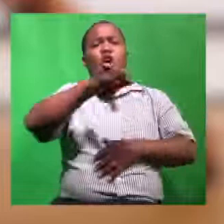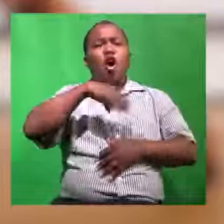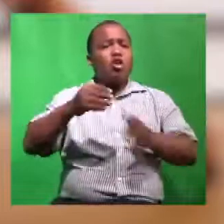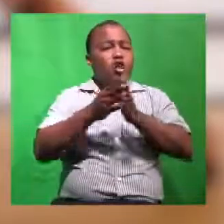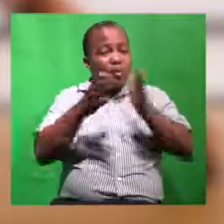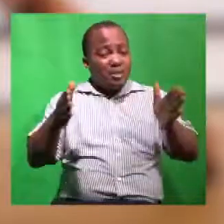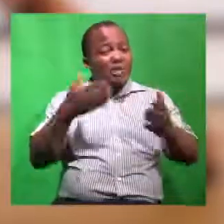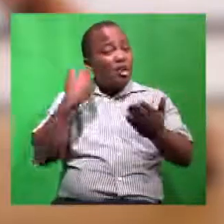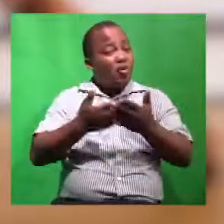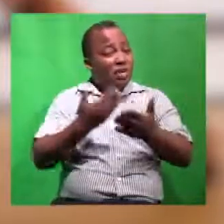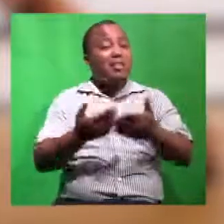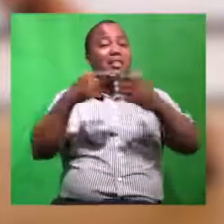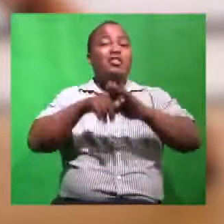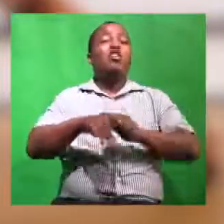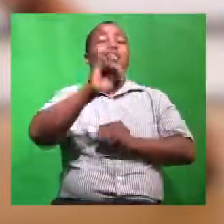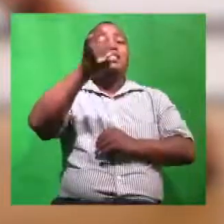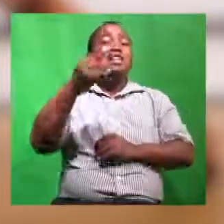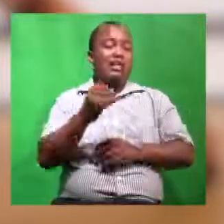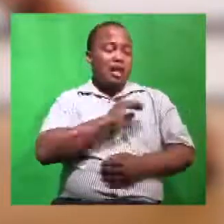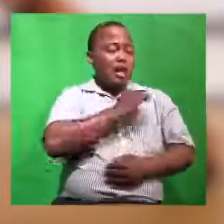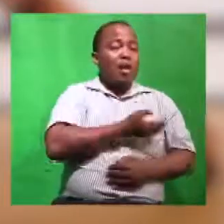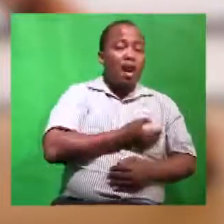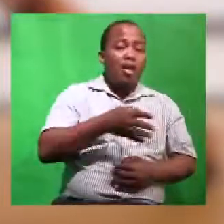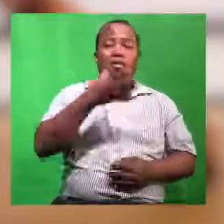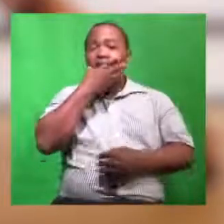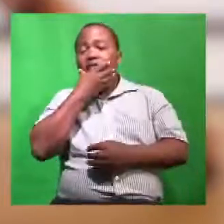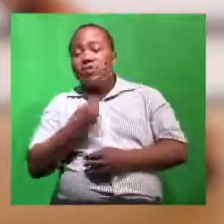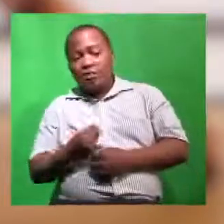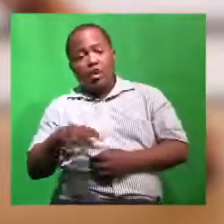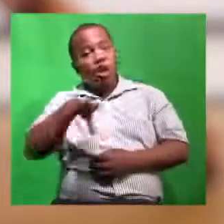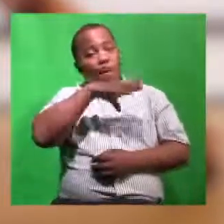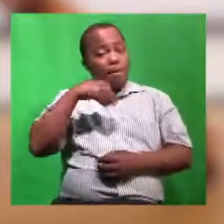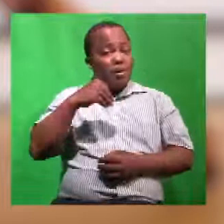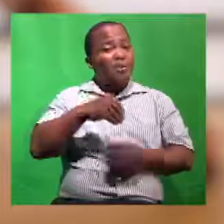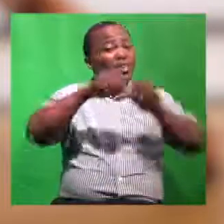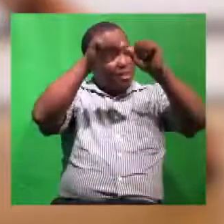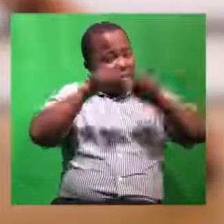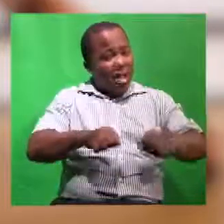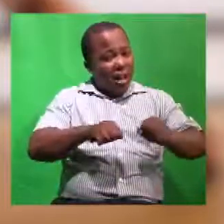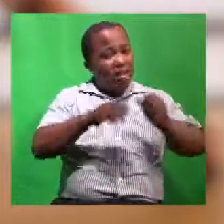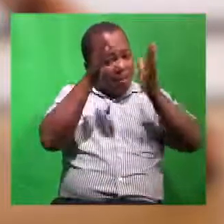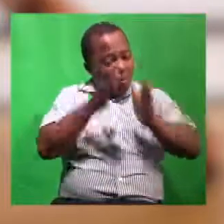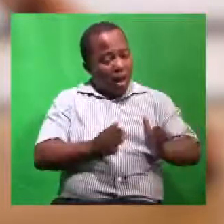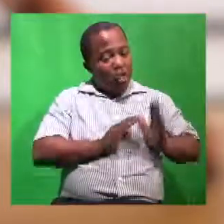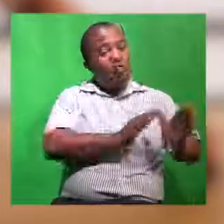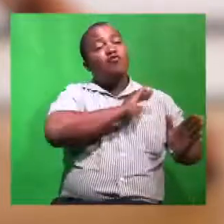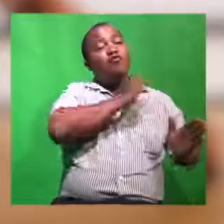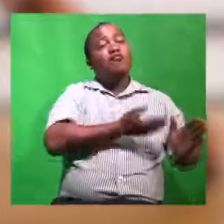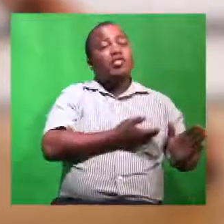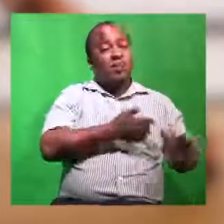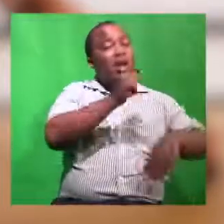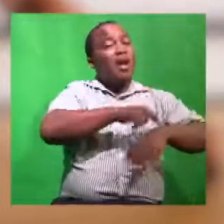given equally in both sexes, whether male or female. Especially for female, has to be equal opportunities, because for many